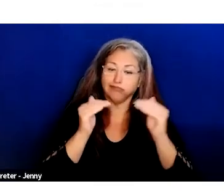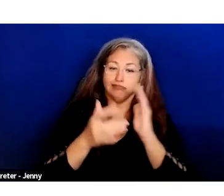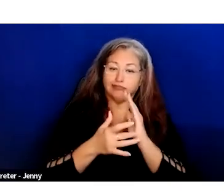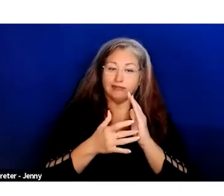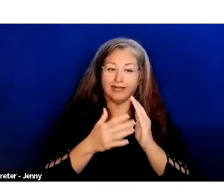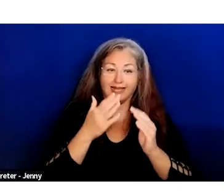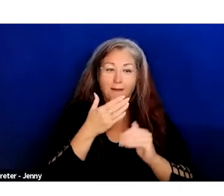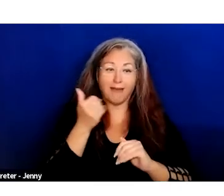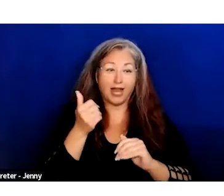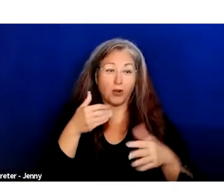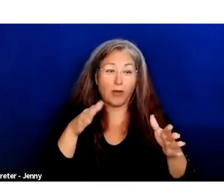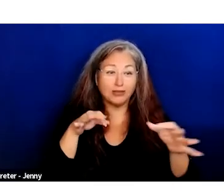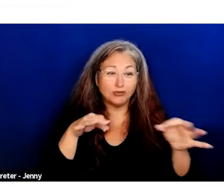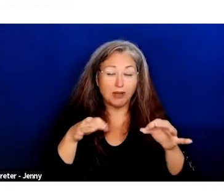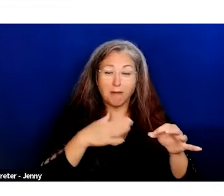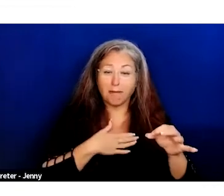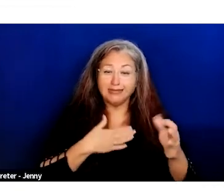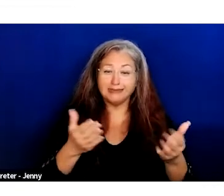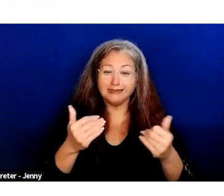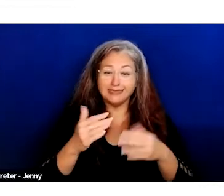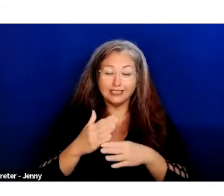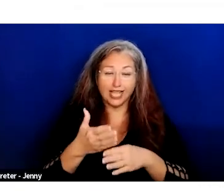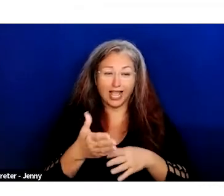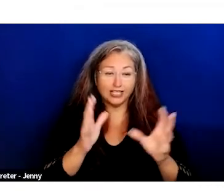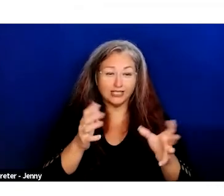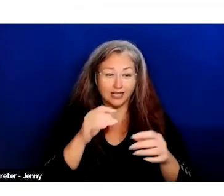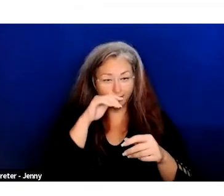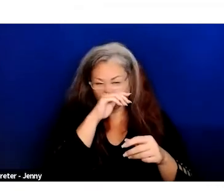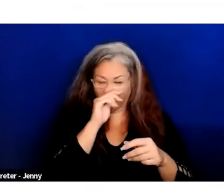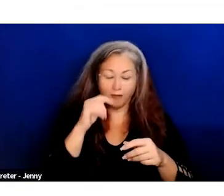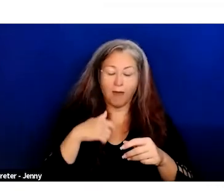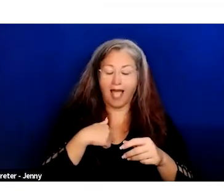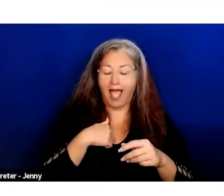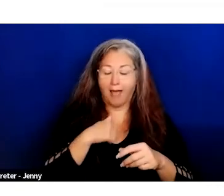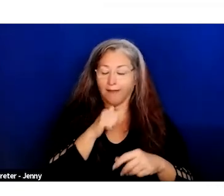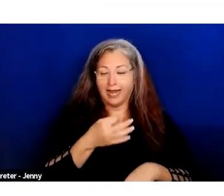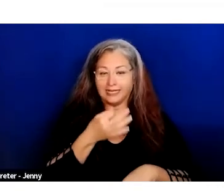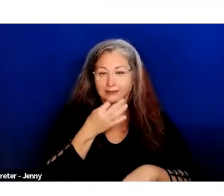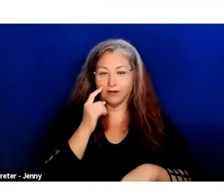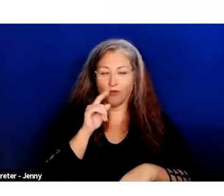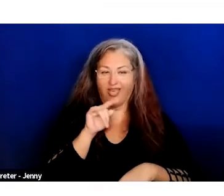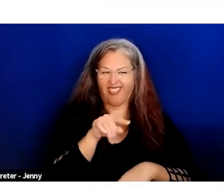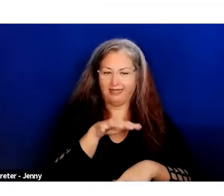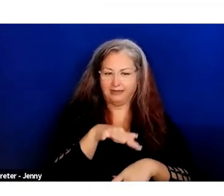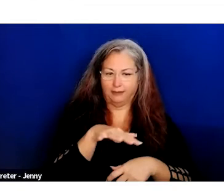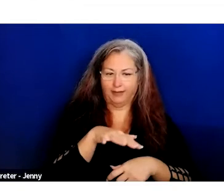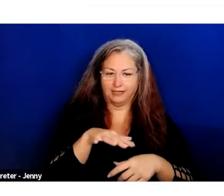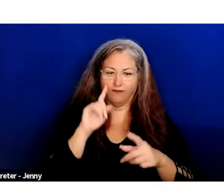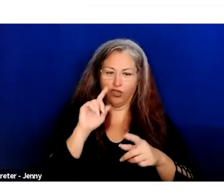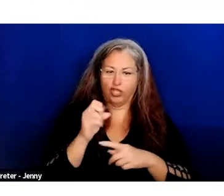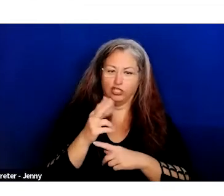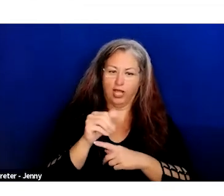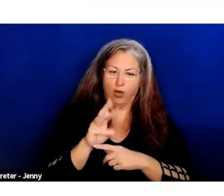to describe that, please feel free to share in the chat. Again, like I said, I'm not an expert in the space of shadow